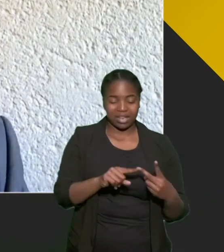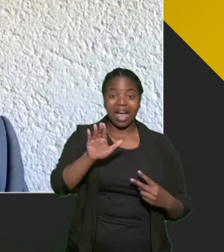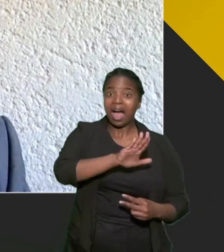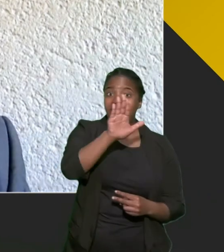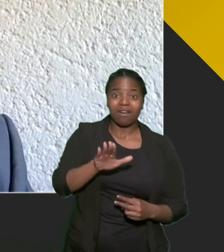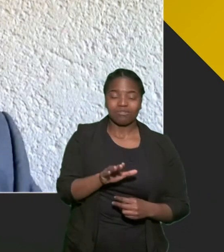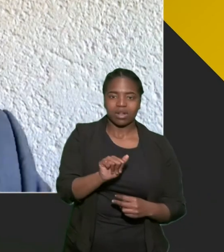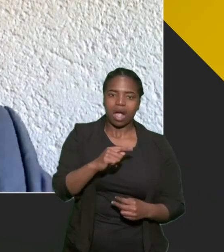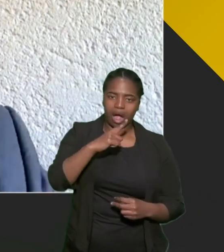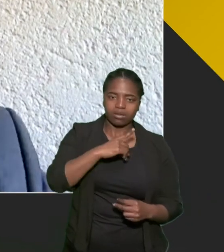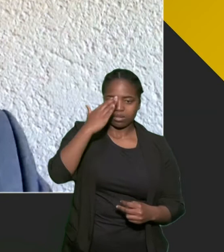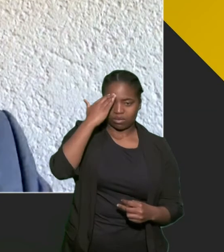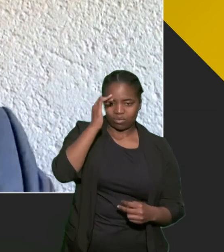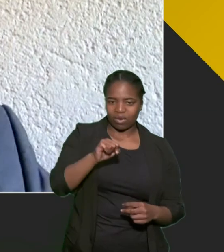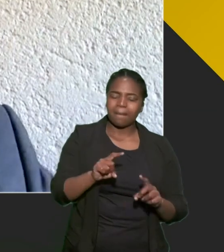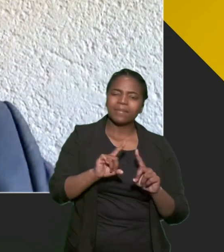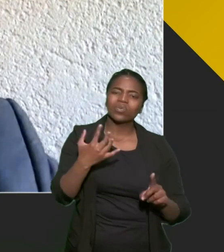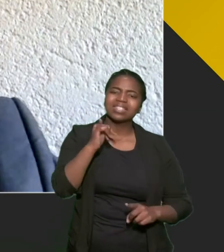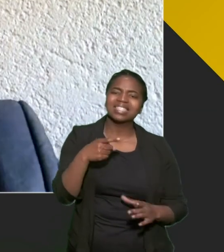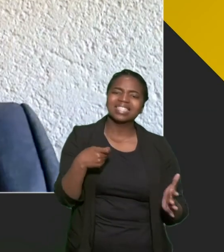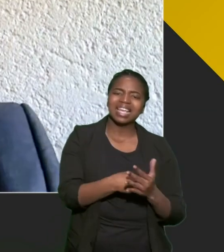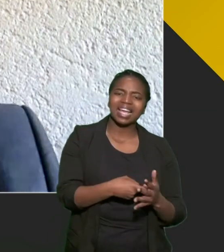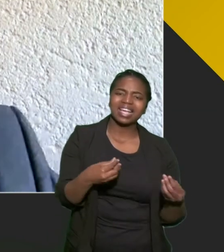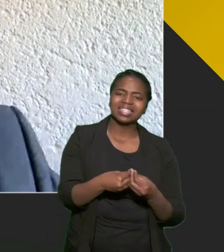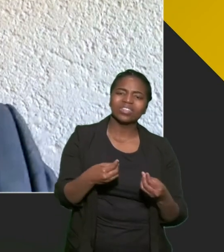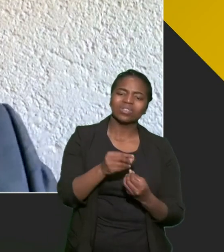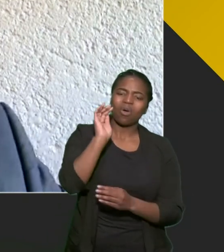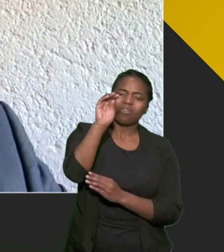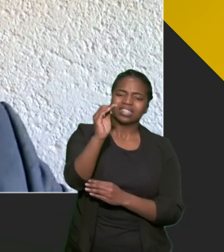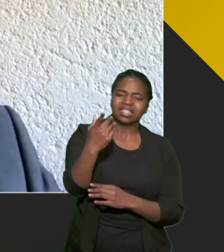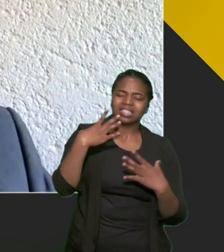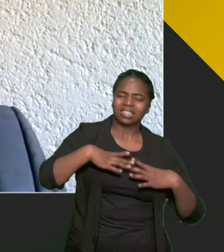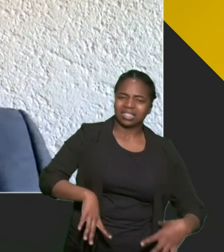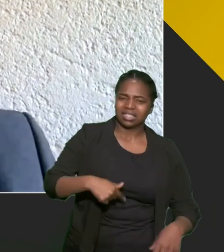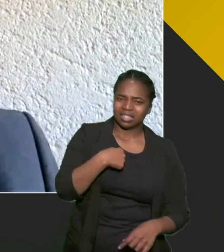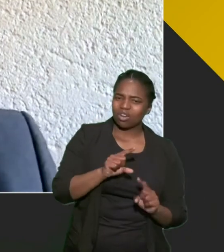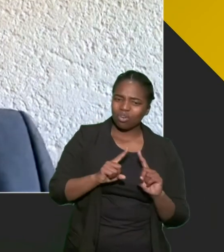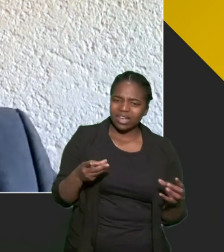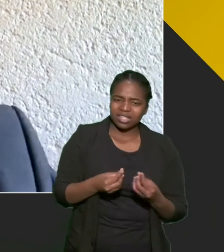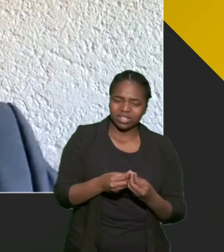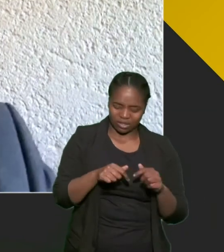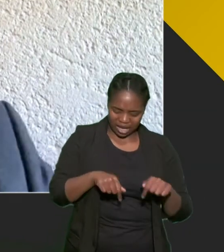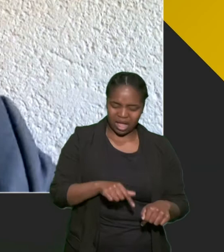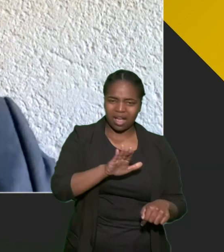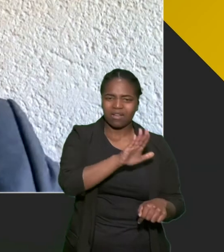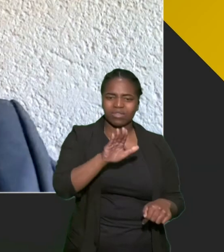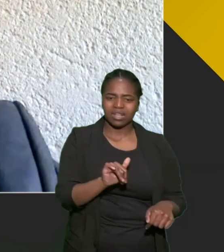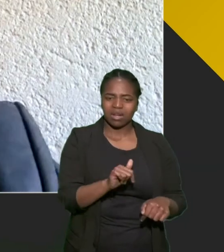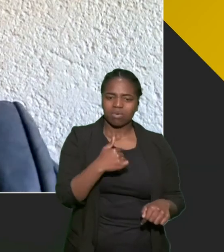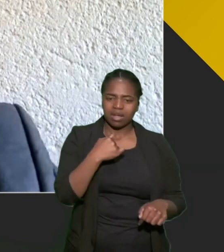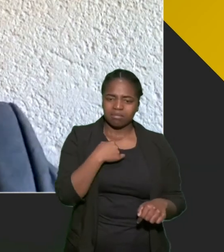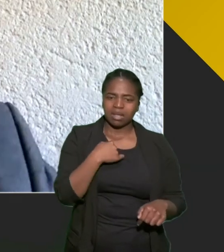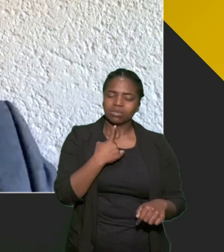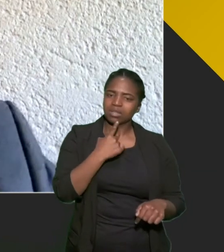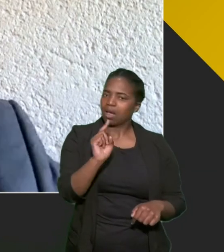has a footprint, but we're still buying more European fashion than our local fashion. Yes. We should be directing